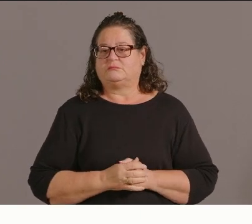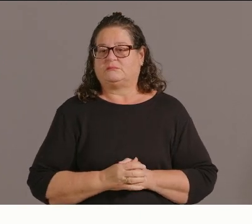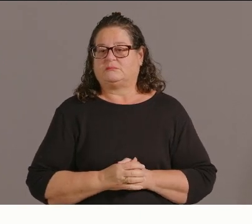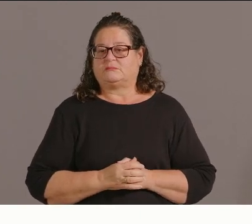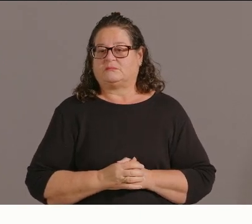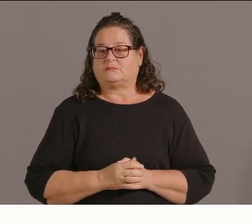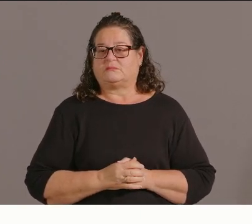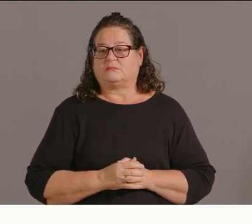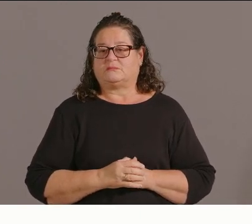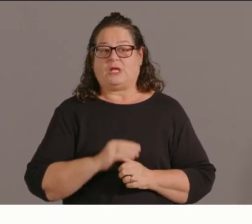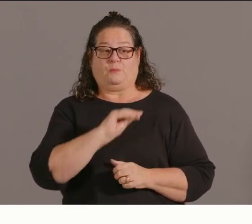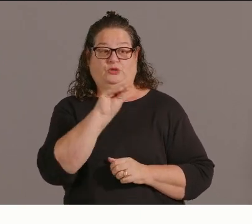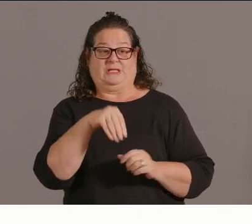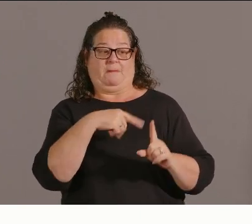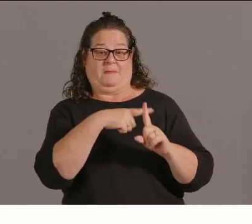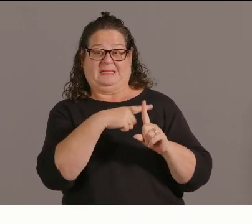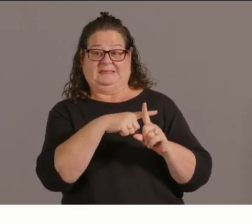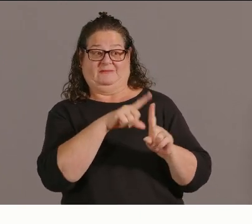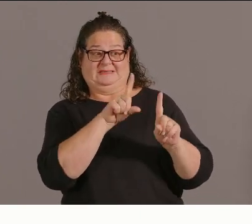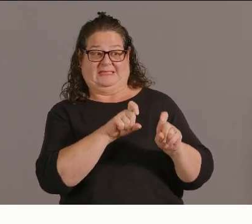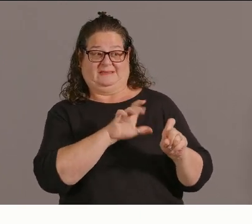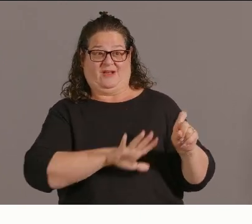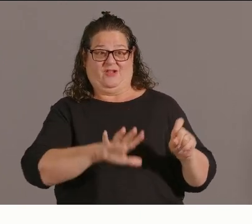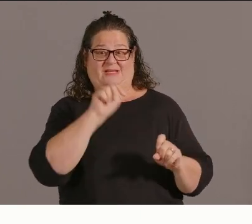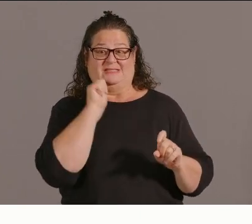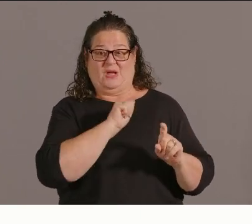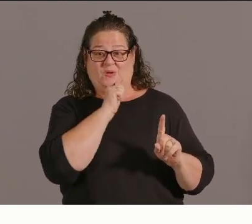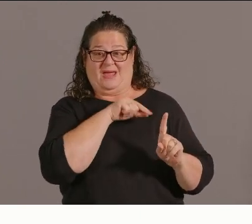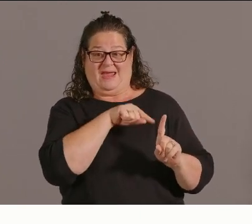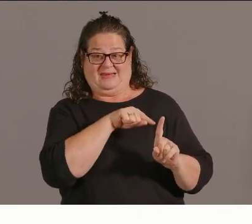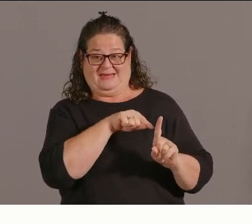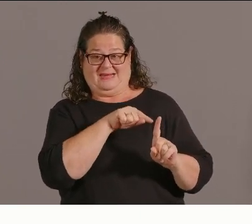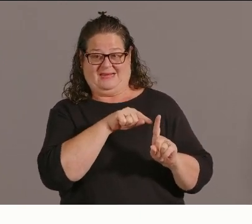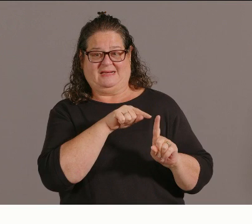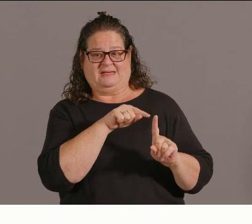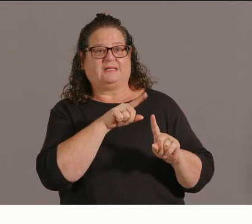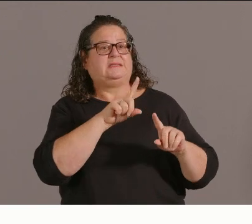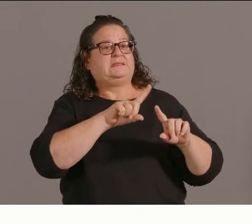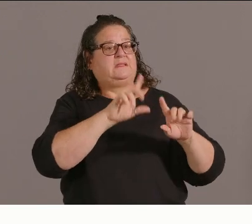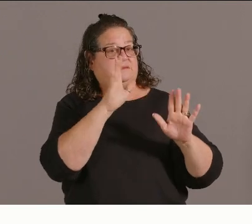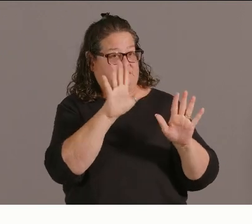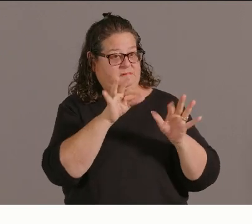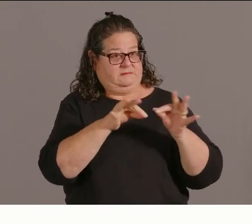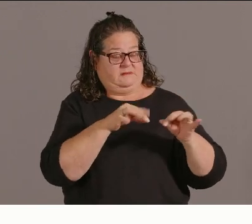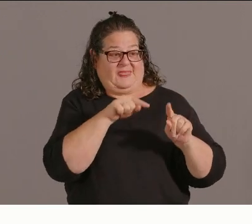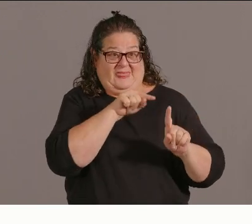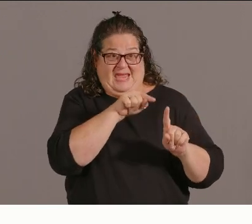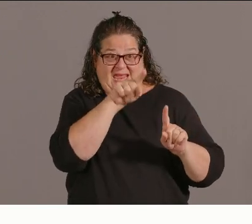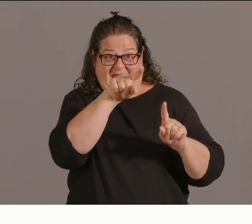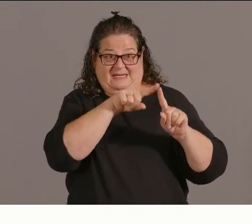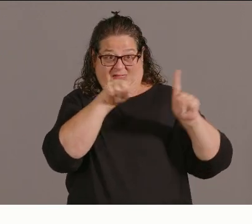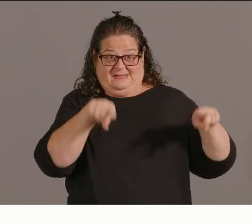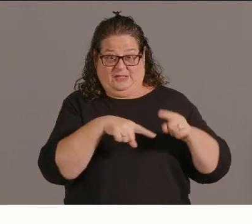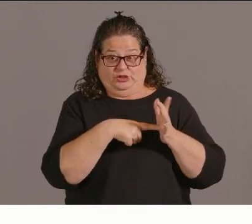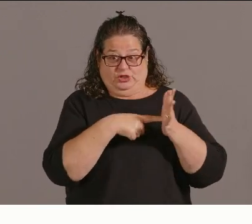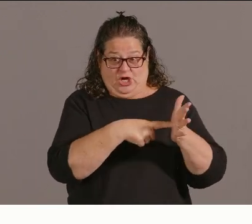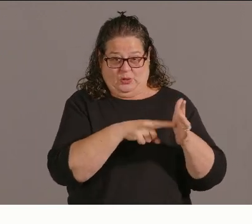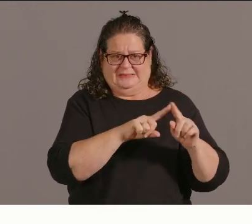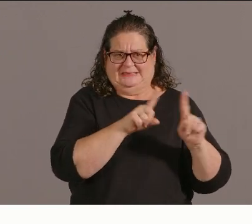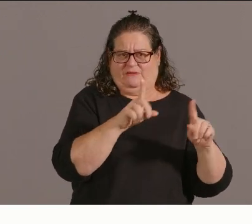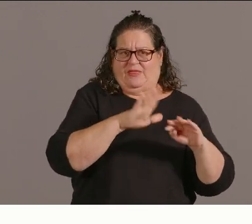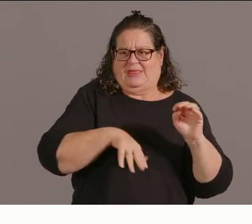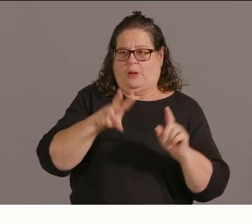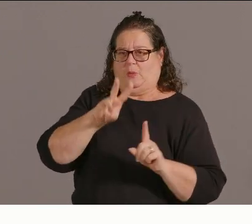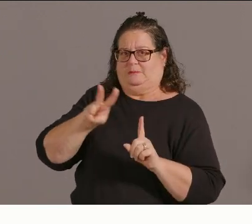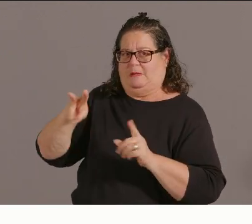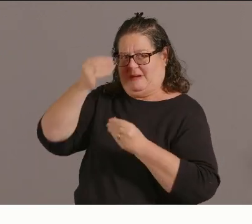state, again, this is a little bit different than what's on the front page of our data dashboard. This